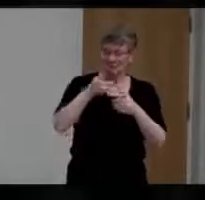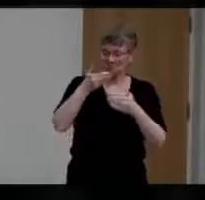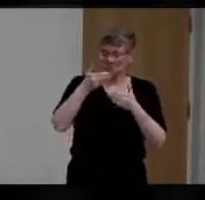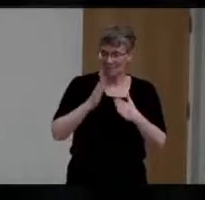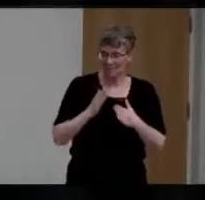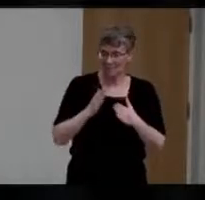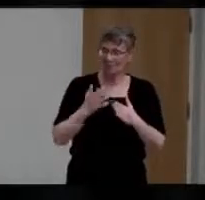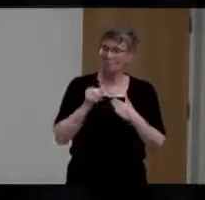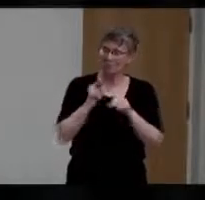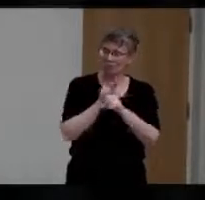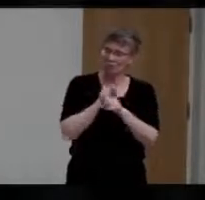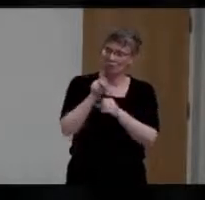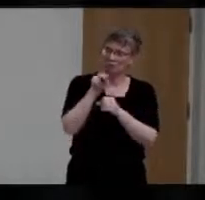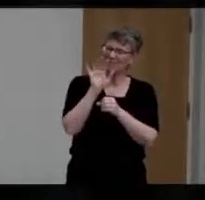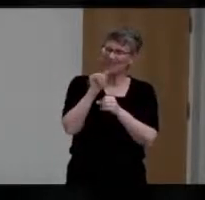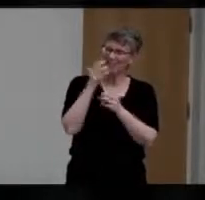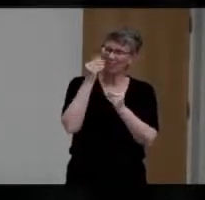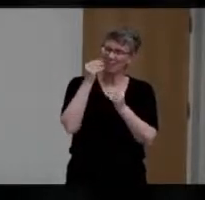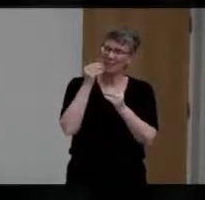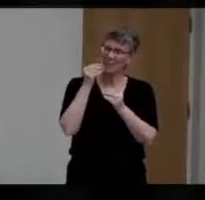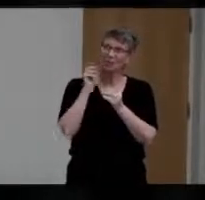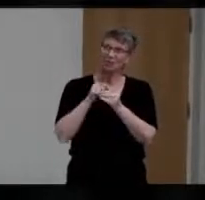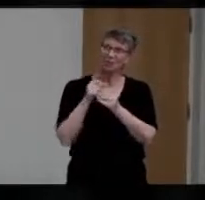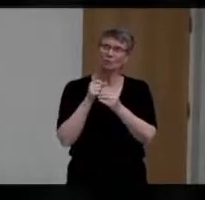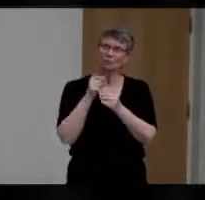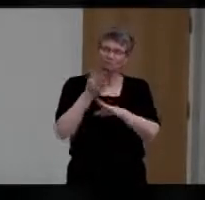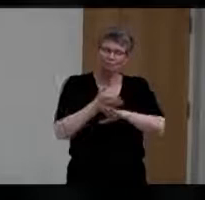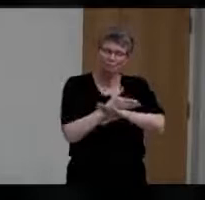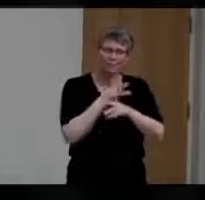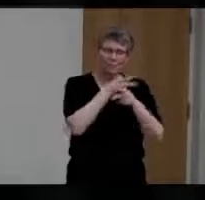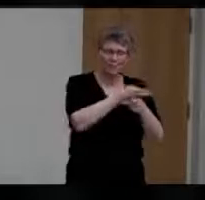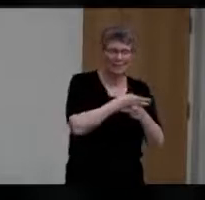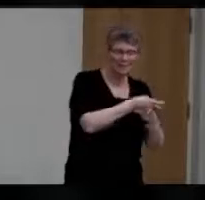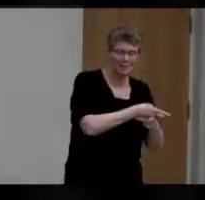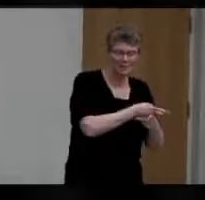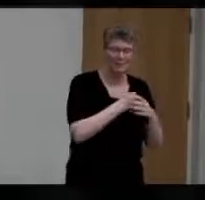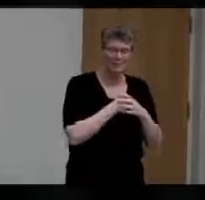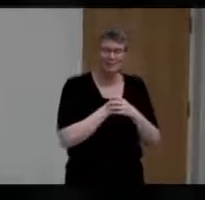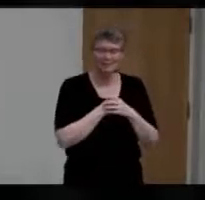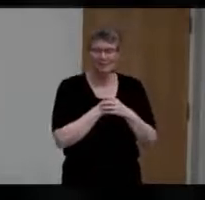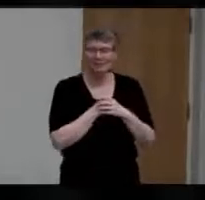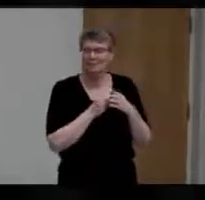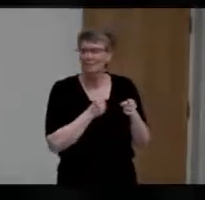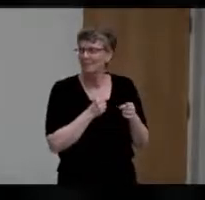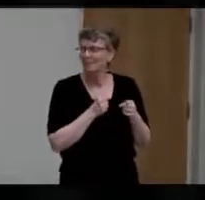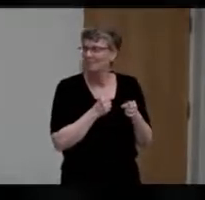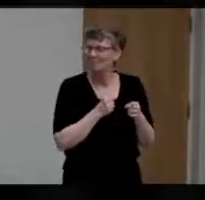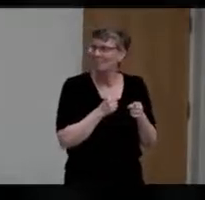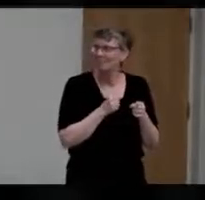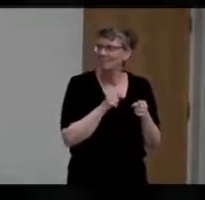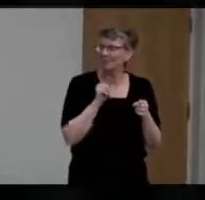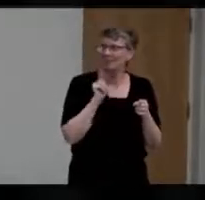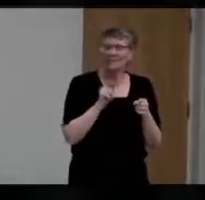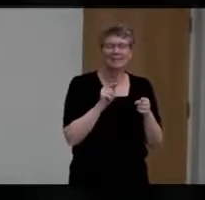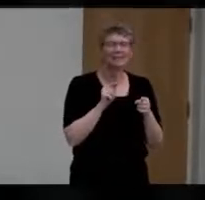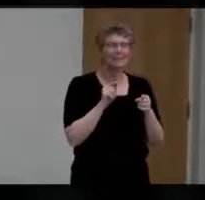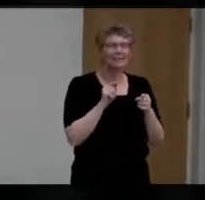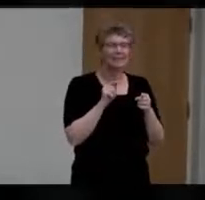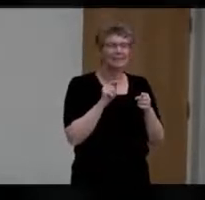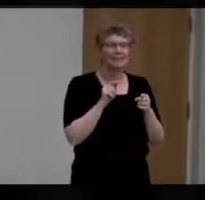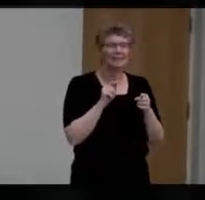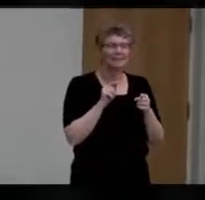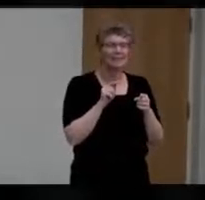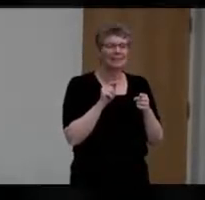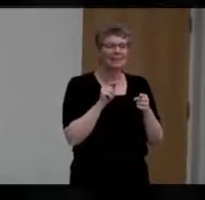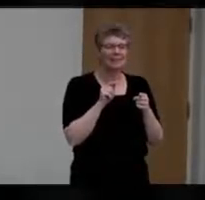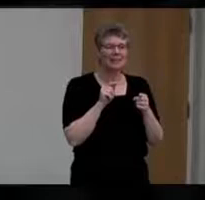organized. And so recently Alberta embarked on deploying Connect Care across the province at I don't know what cost, it's probably over $1 billion. And